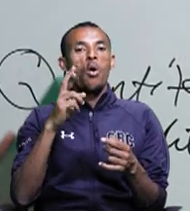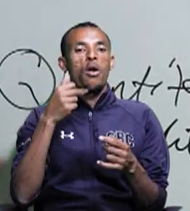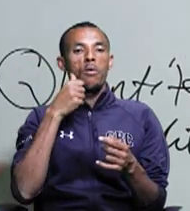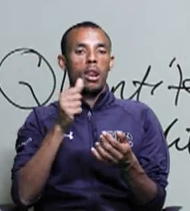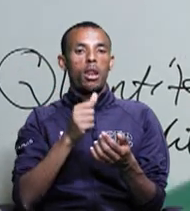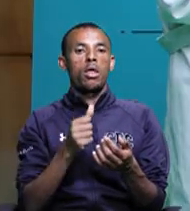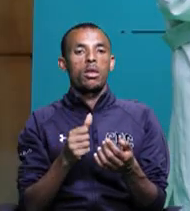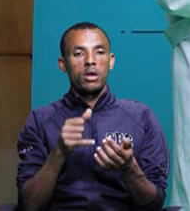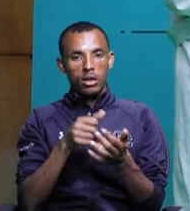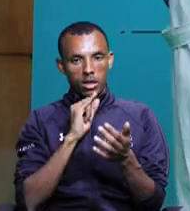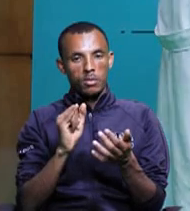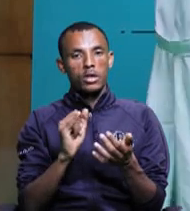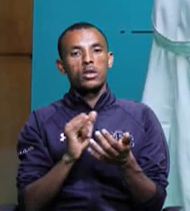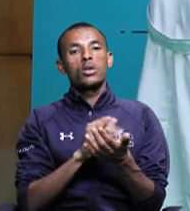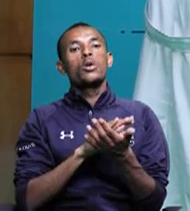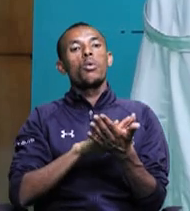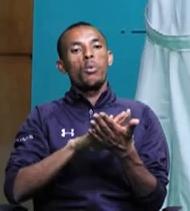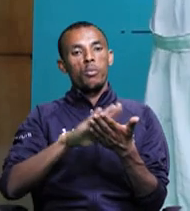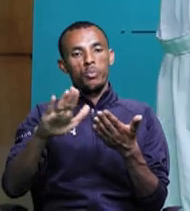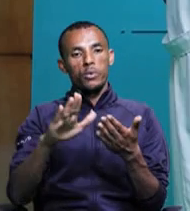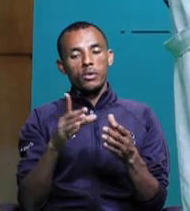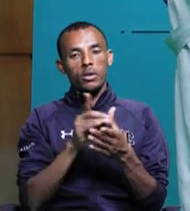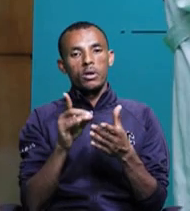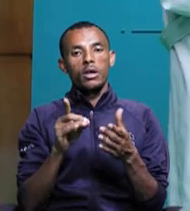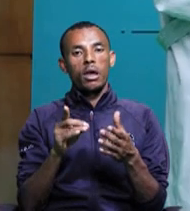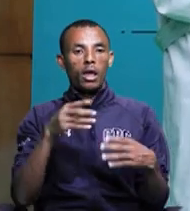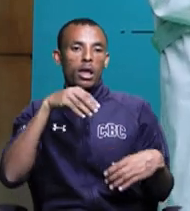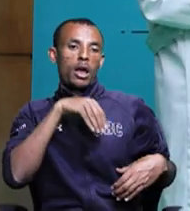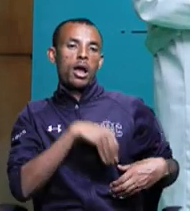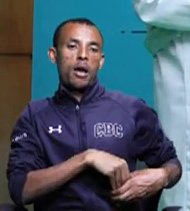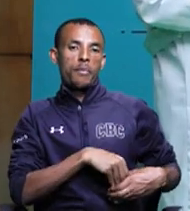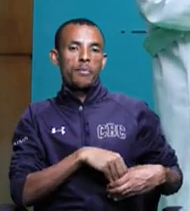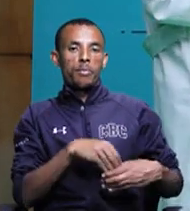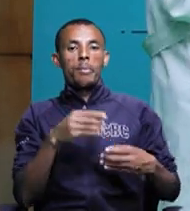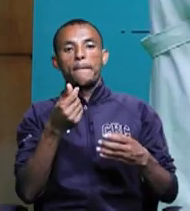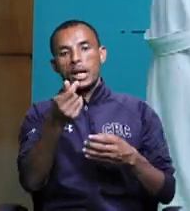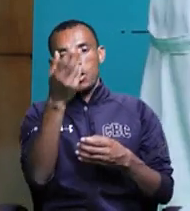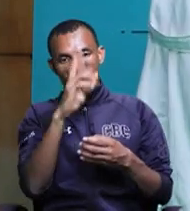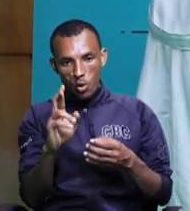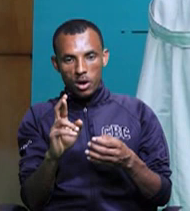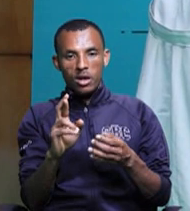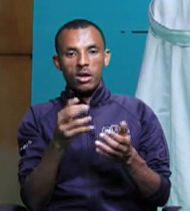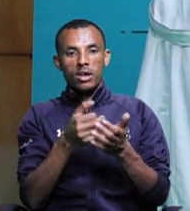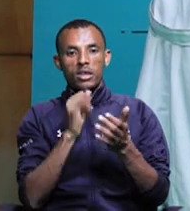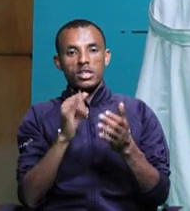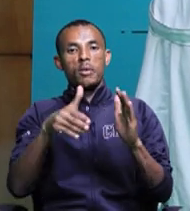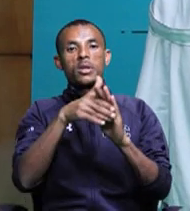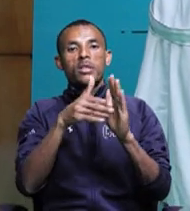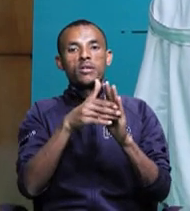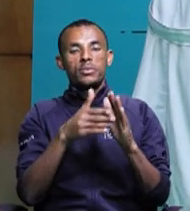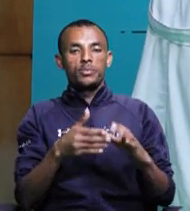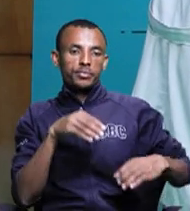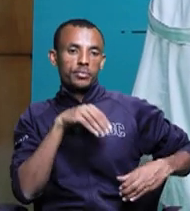qualitative. When you are coming to income, amount of bills that you have, or in dollars, it represents